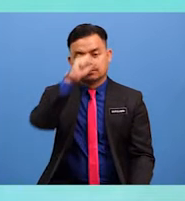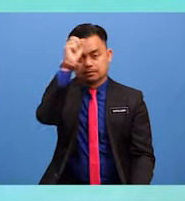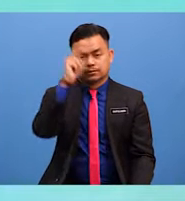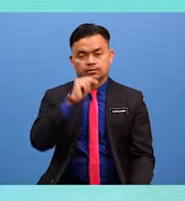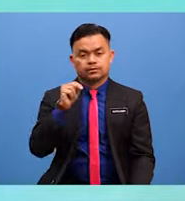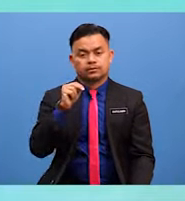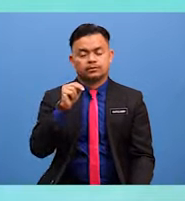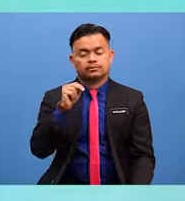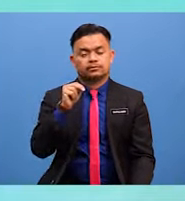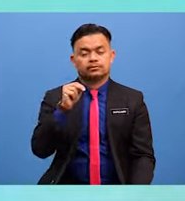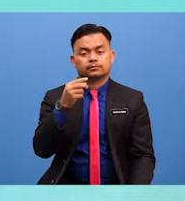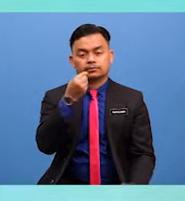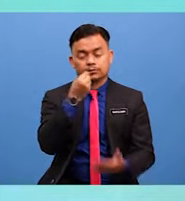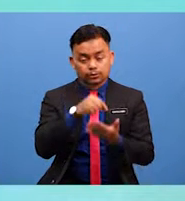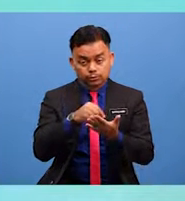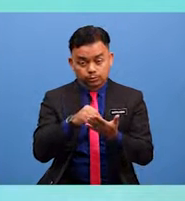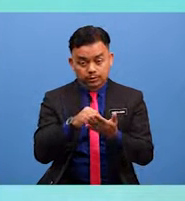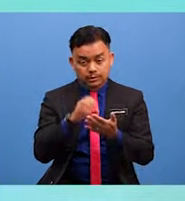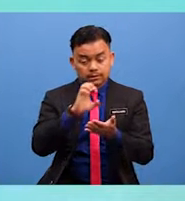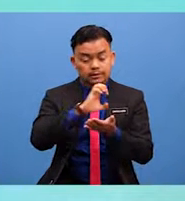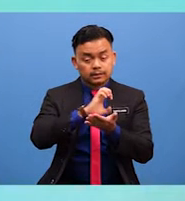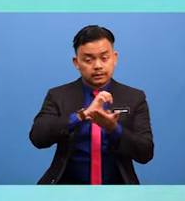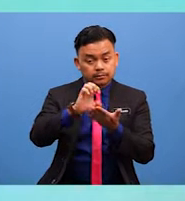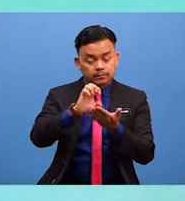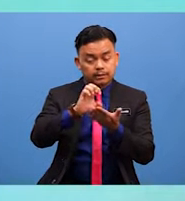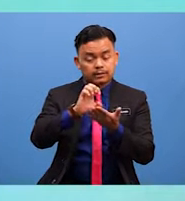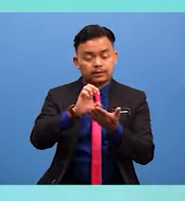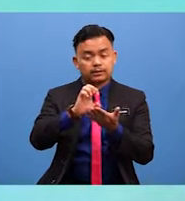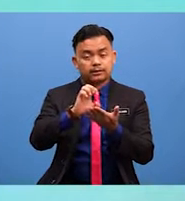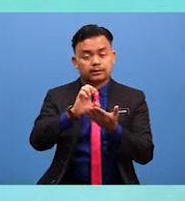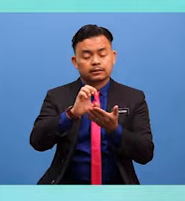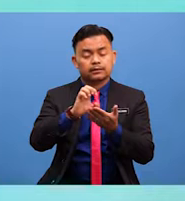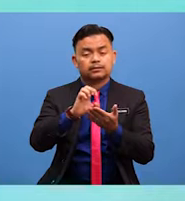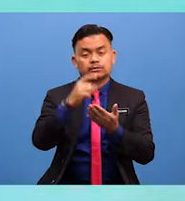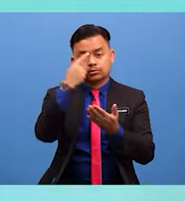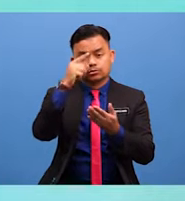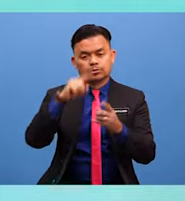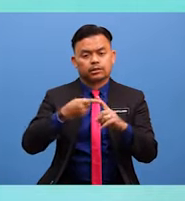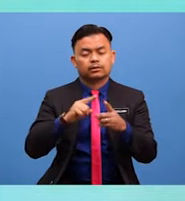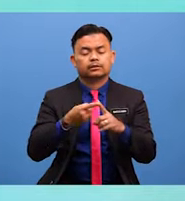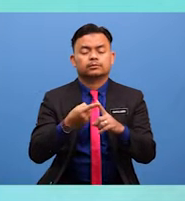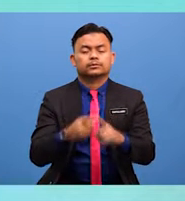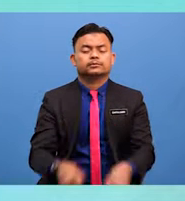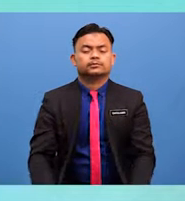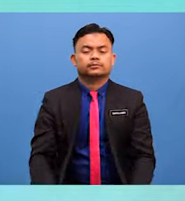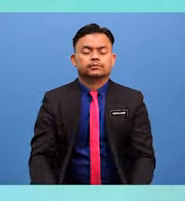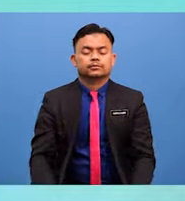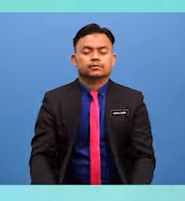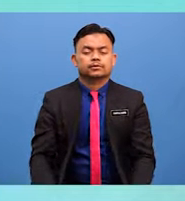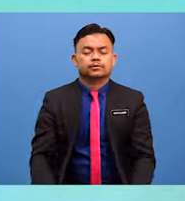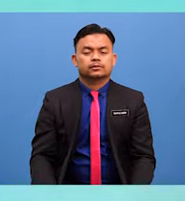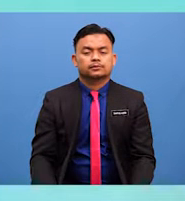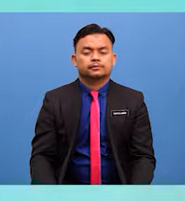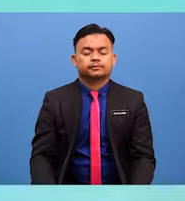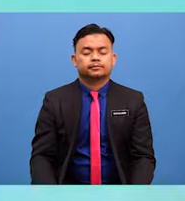Write an email to Greg to provide him the information he needs. Some of the expressions are